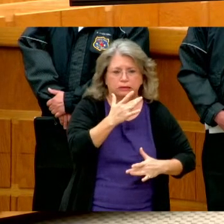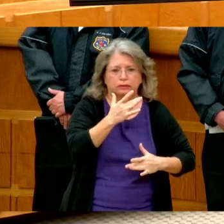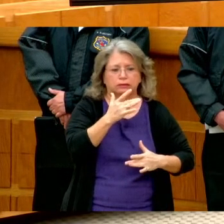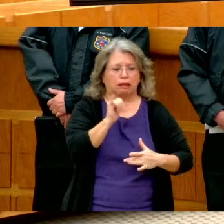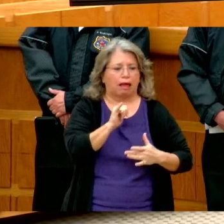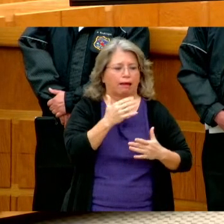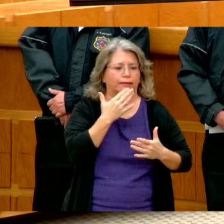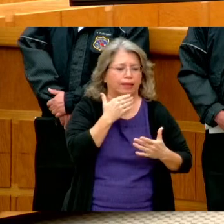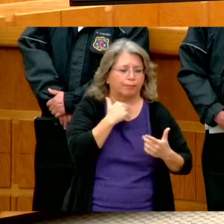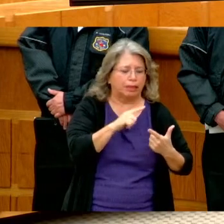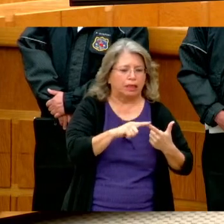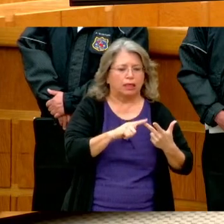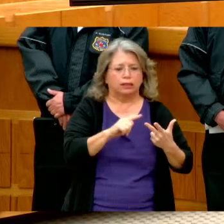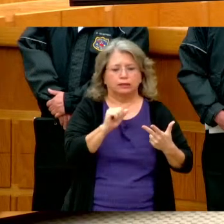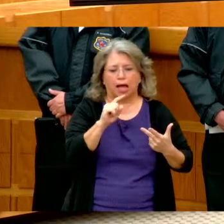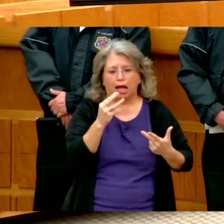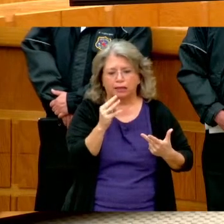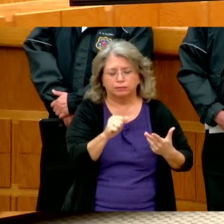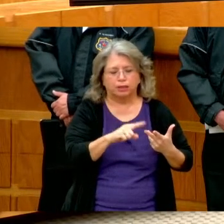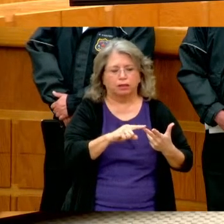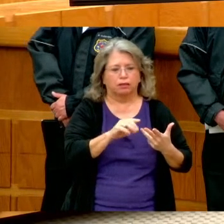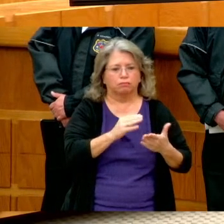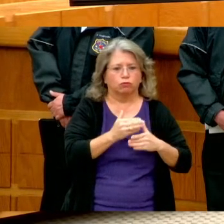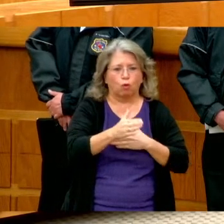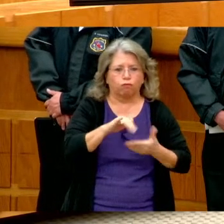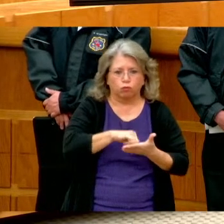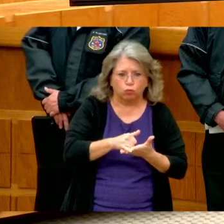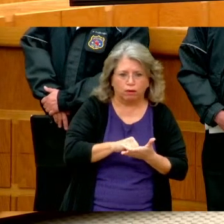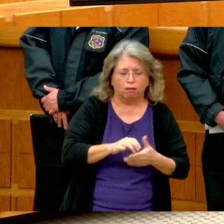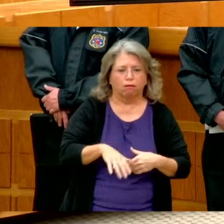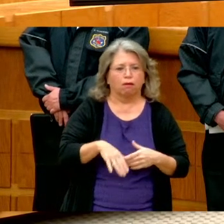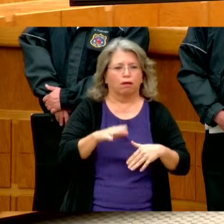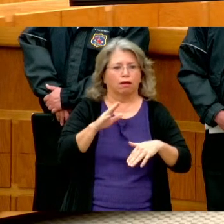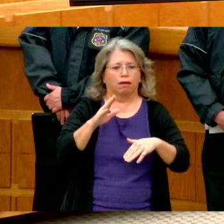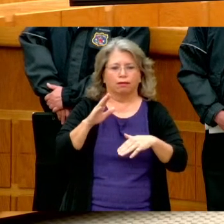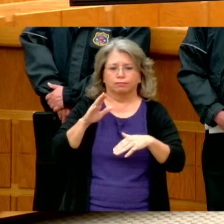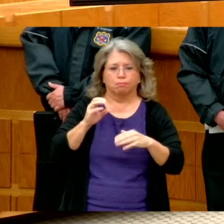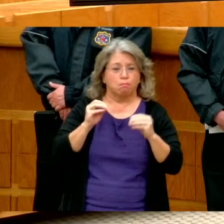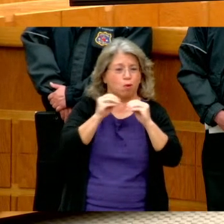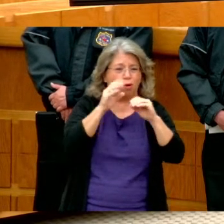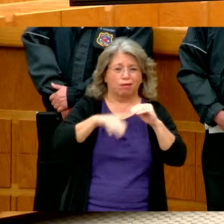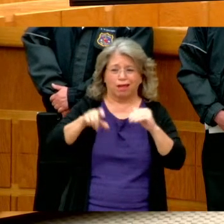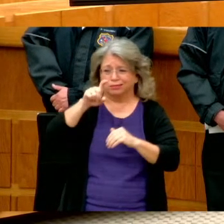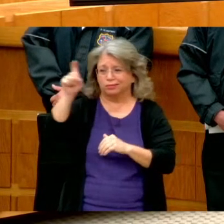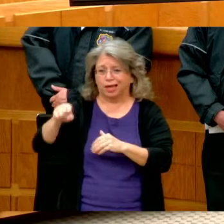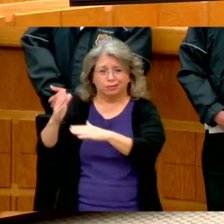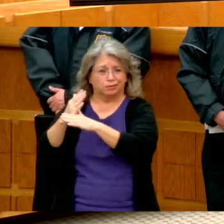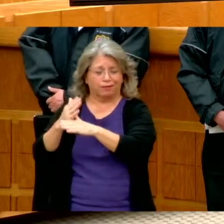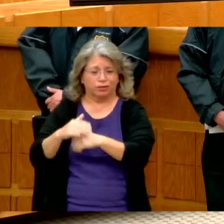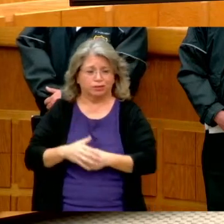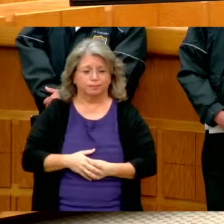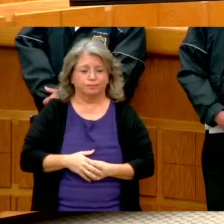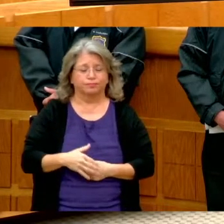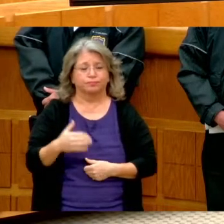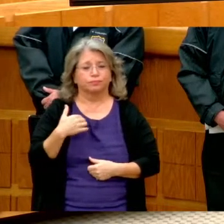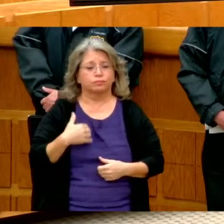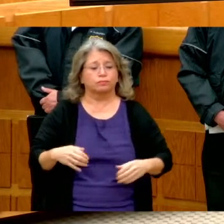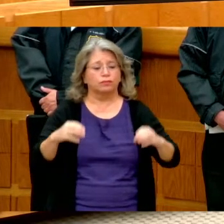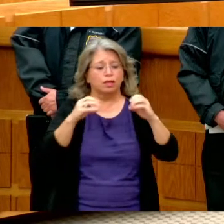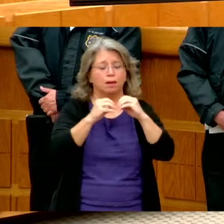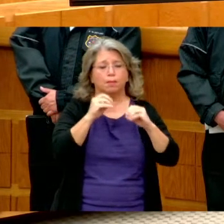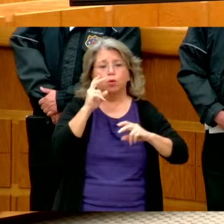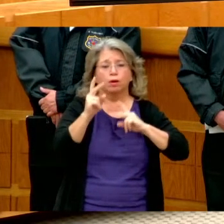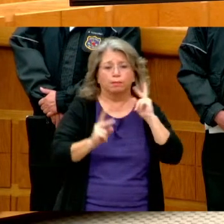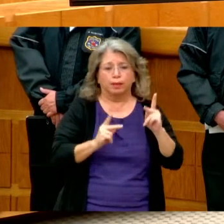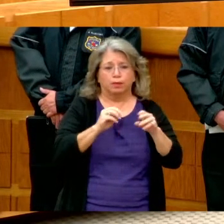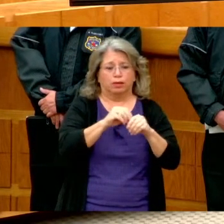diabetes and asthma and obesity, than the Texas average. We have more people, quite frankly, in the priority categories than any other parts